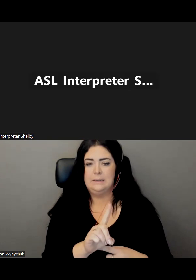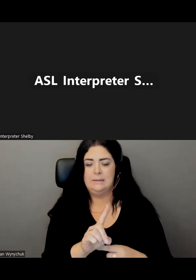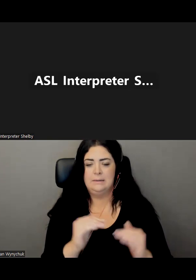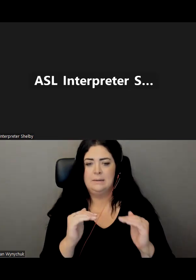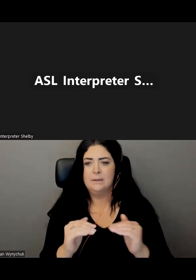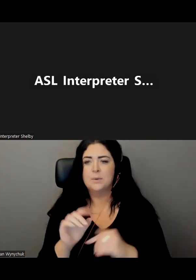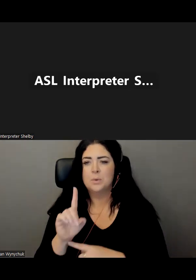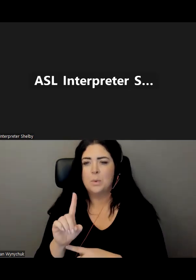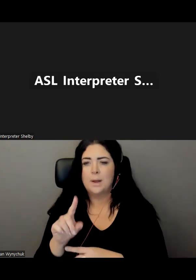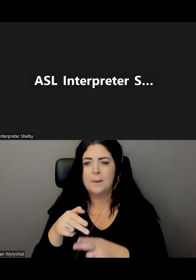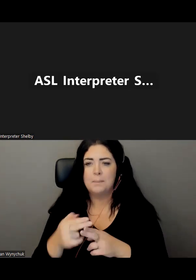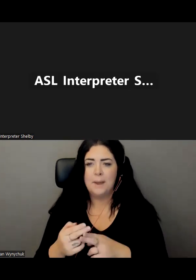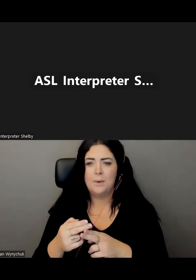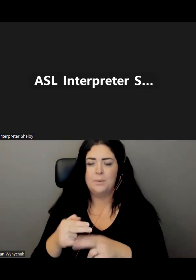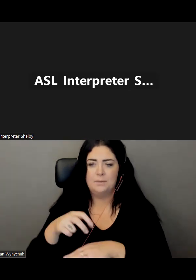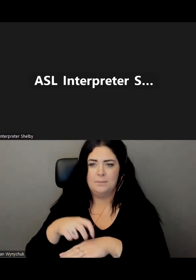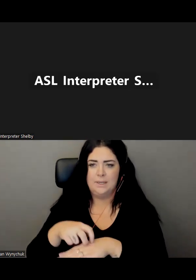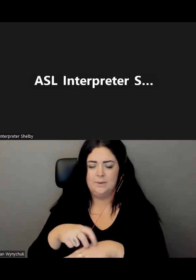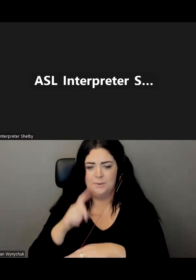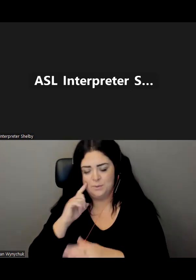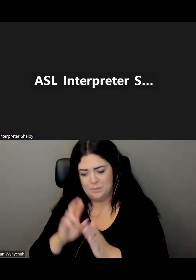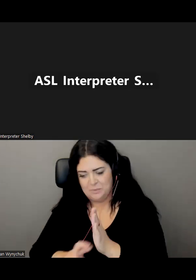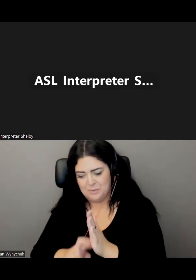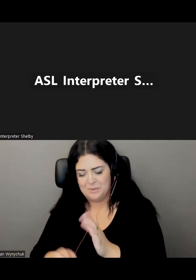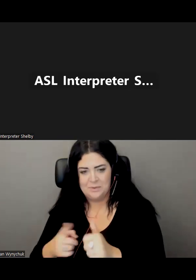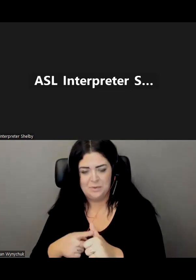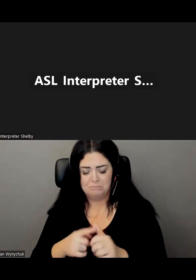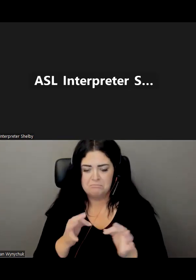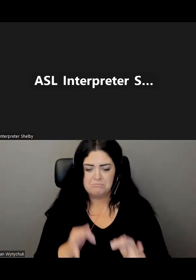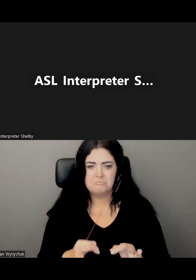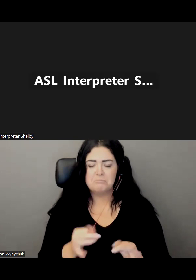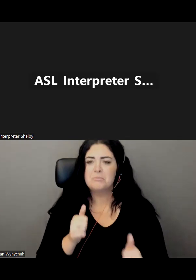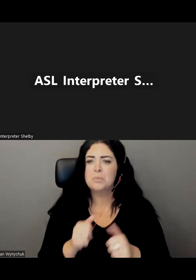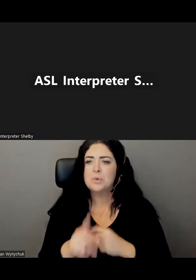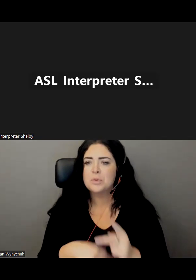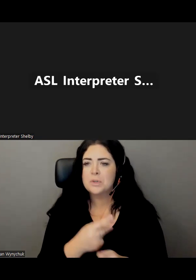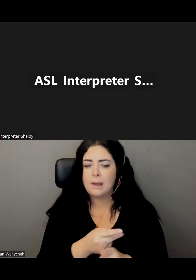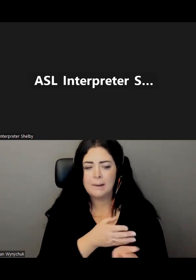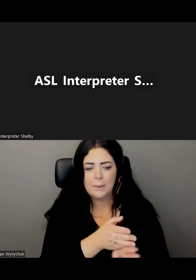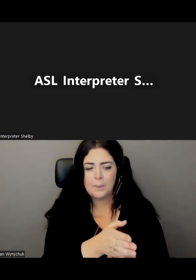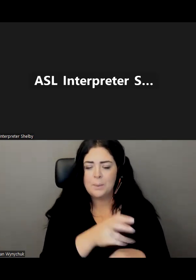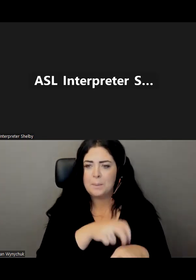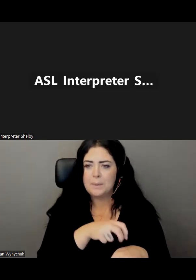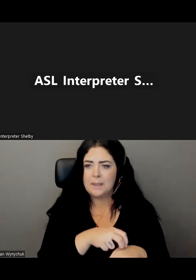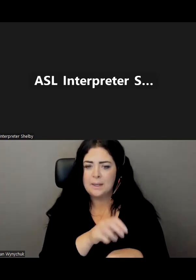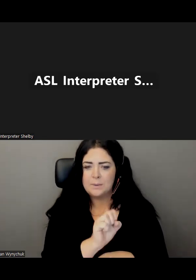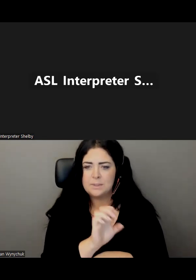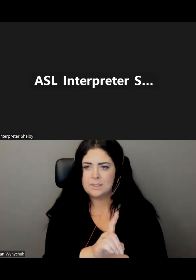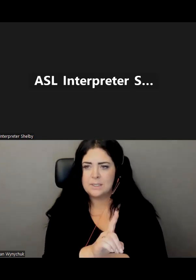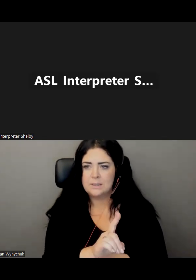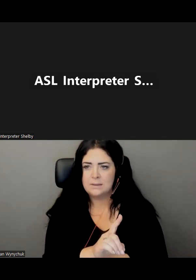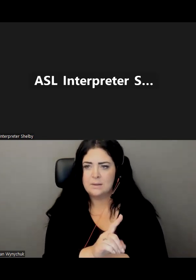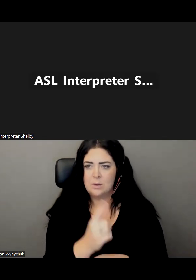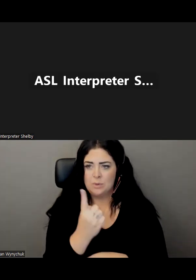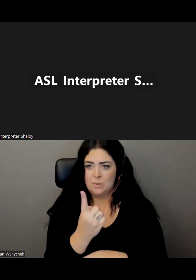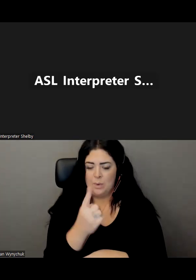to do your research, I guess, as you're deciding what seeds you want to plant. Because when you have your potato, you only want to